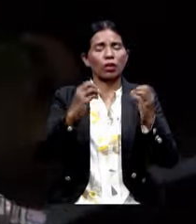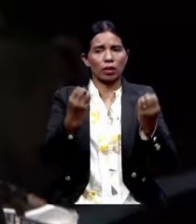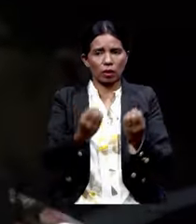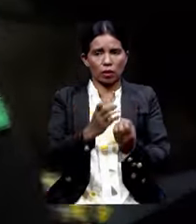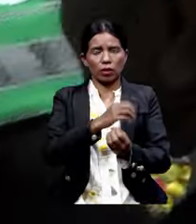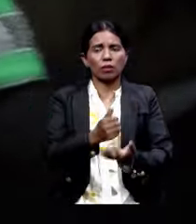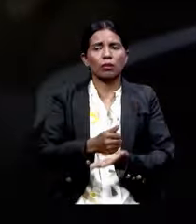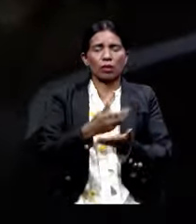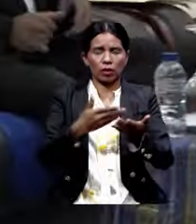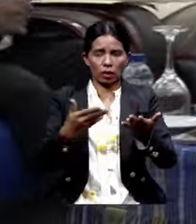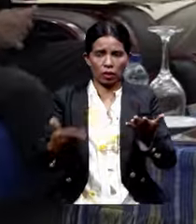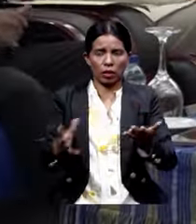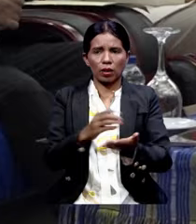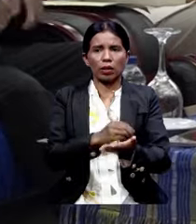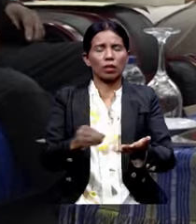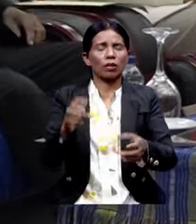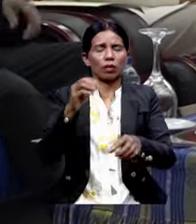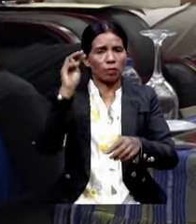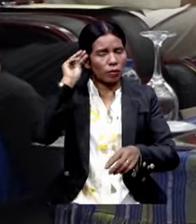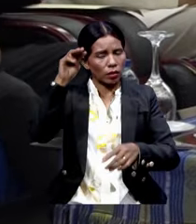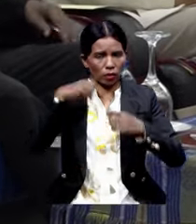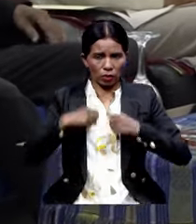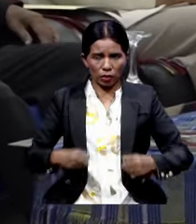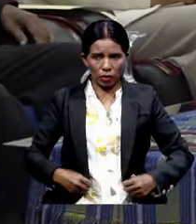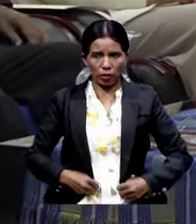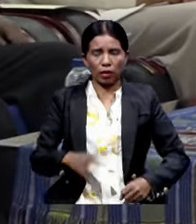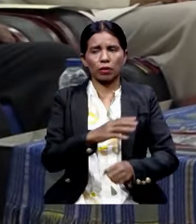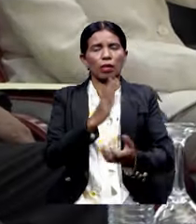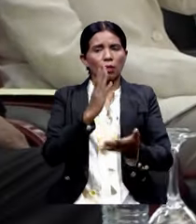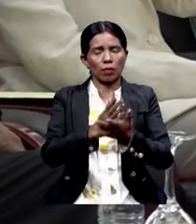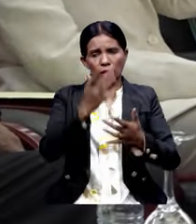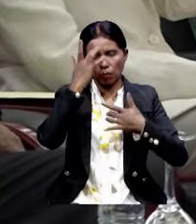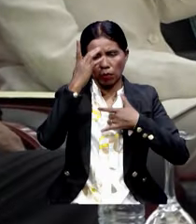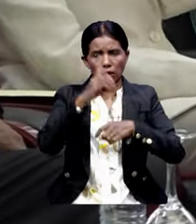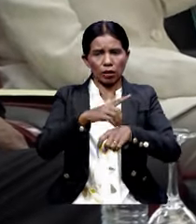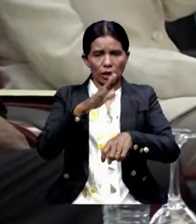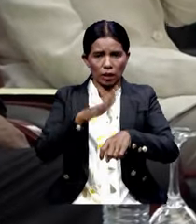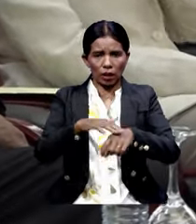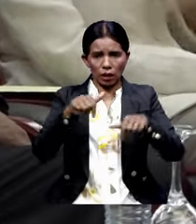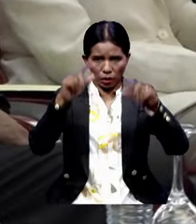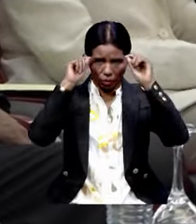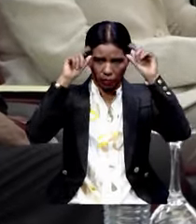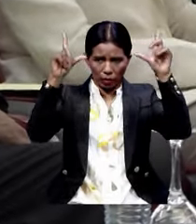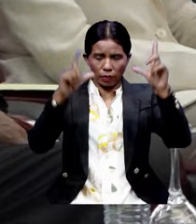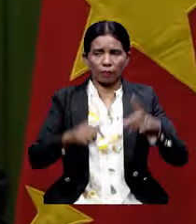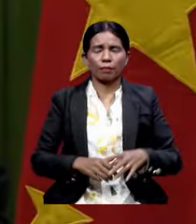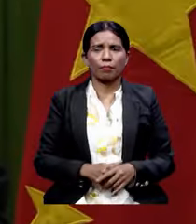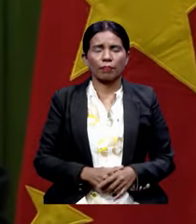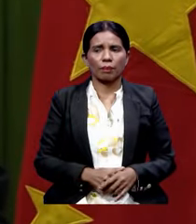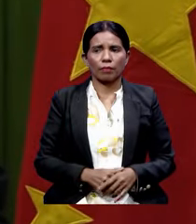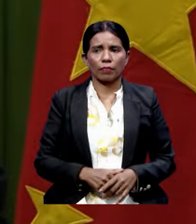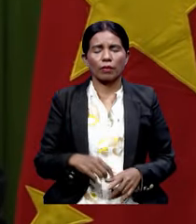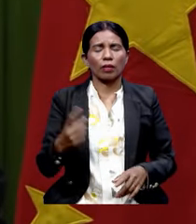ona equipamento anti-dengue ba Ministério Saúde atu bele combate moras dengue ia Timor-Leste. It was only